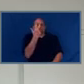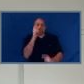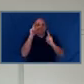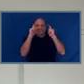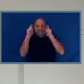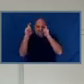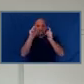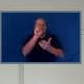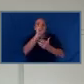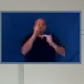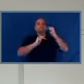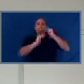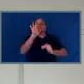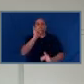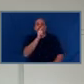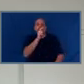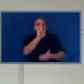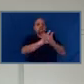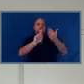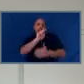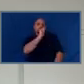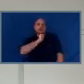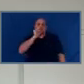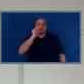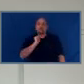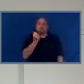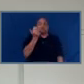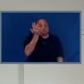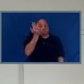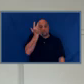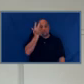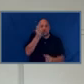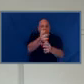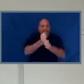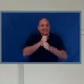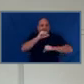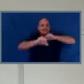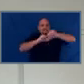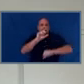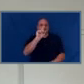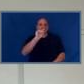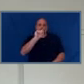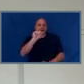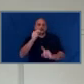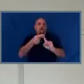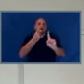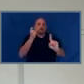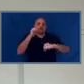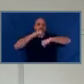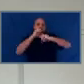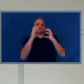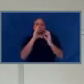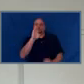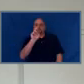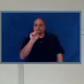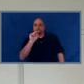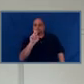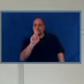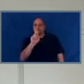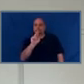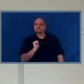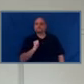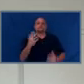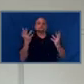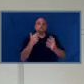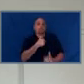the University of Arizona specifically to acquire scientific data of asteroid Bennu. So what we see in